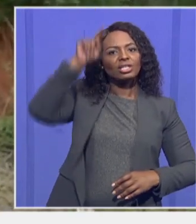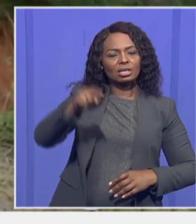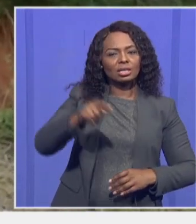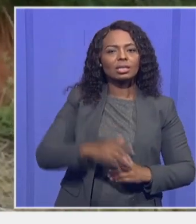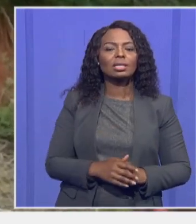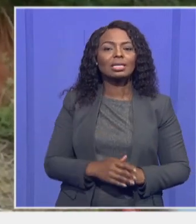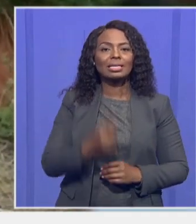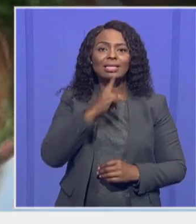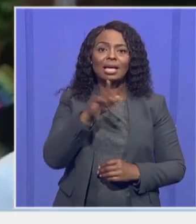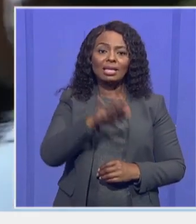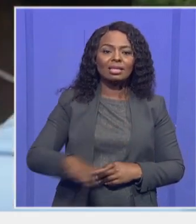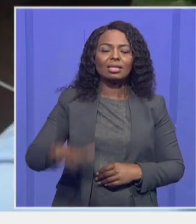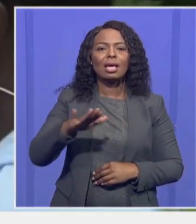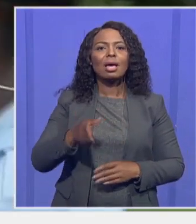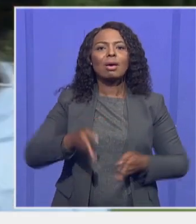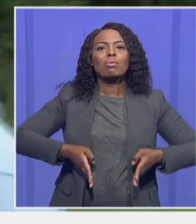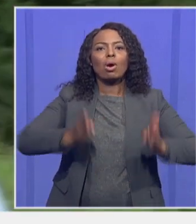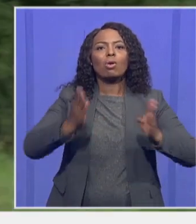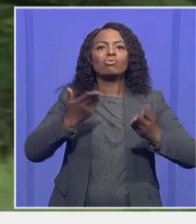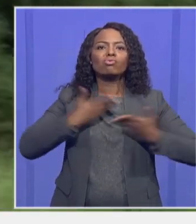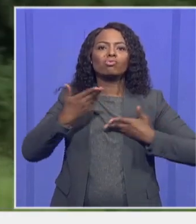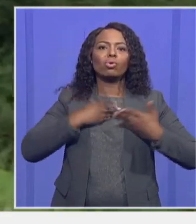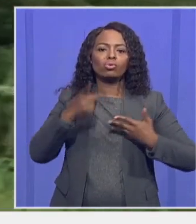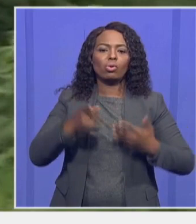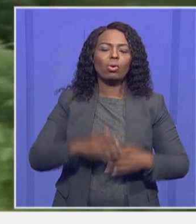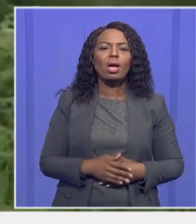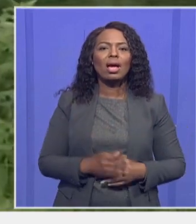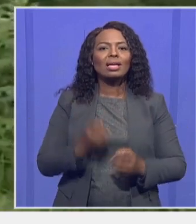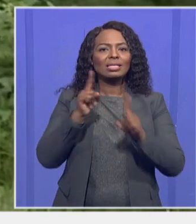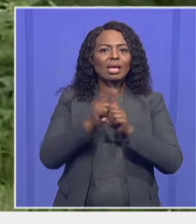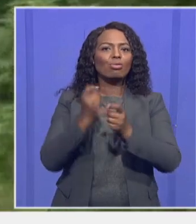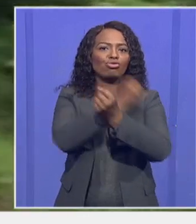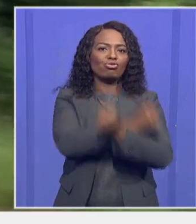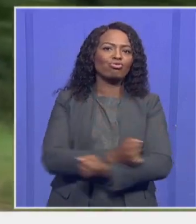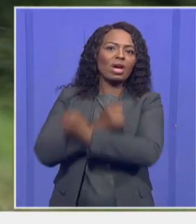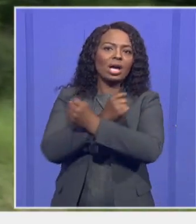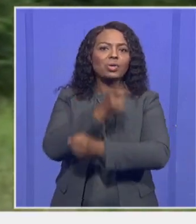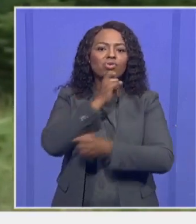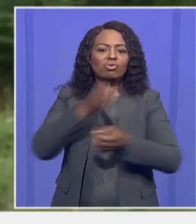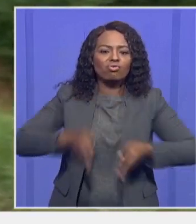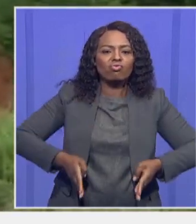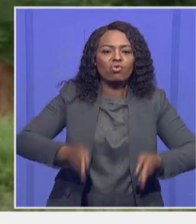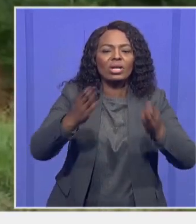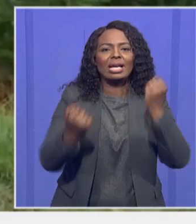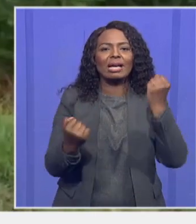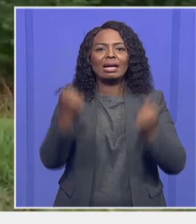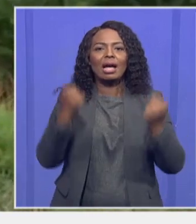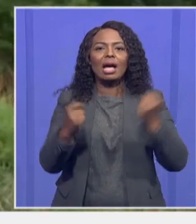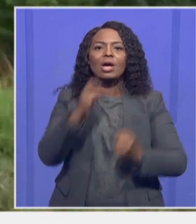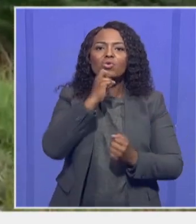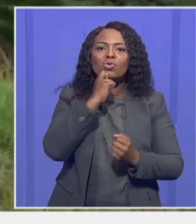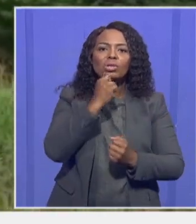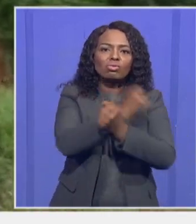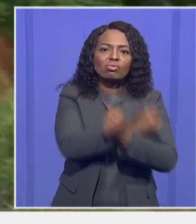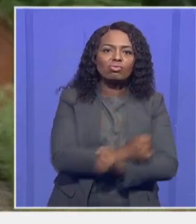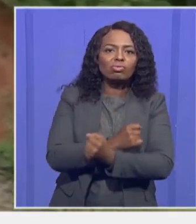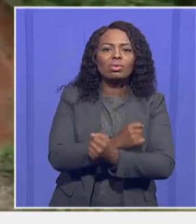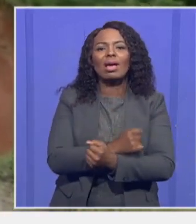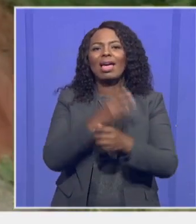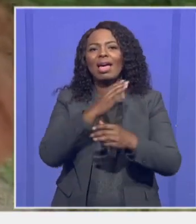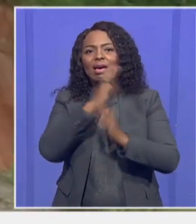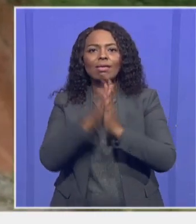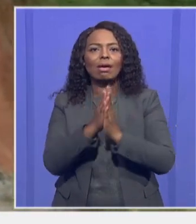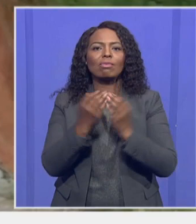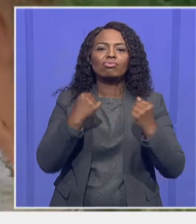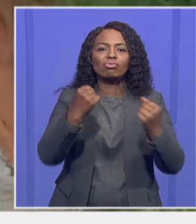that even at night, it's the same thing. Trucks pass here all the time. Small vehicles, light vehicles pass here all the time. So it's